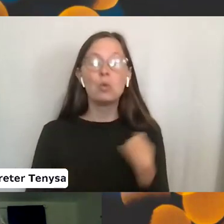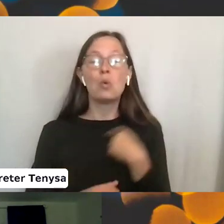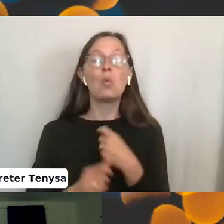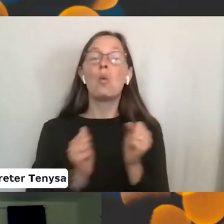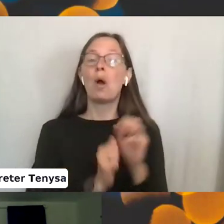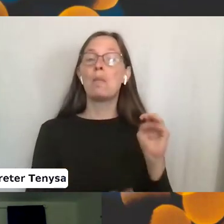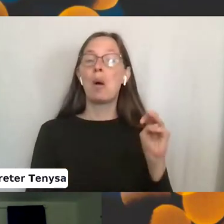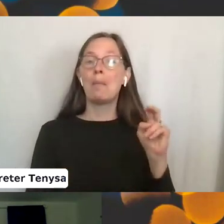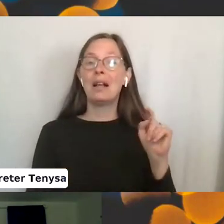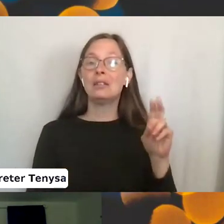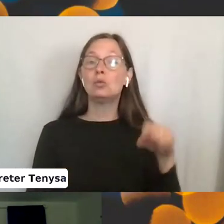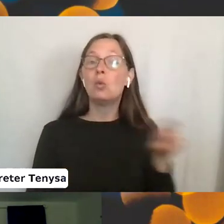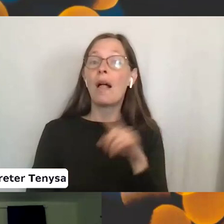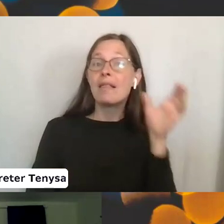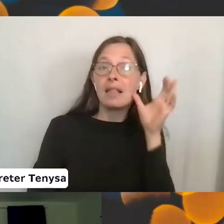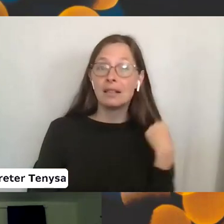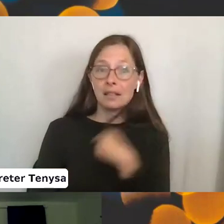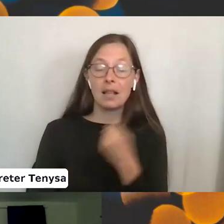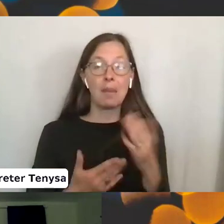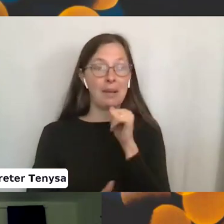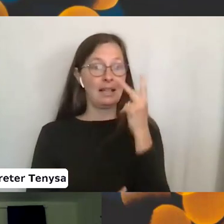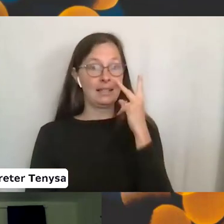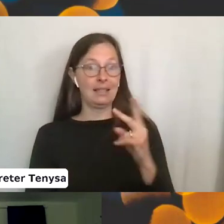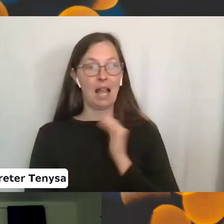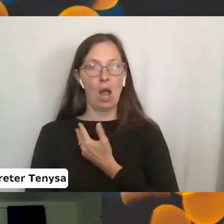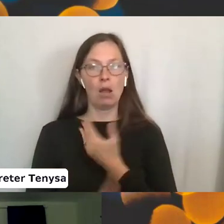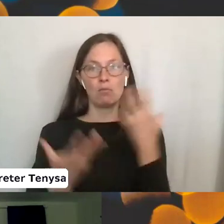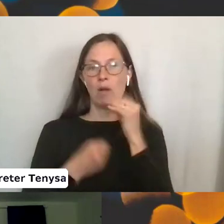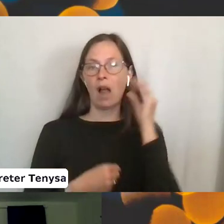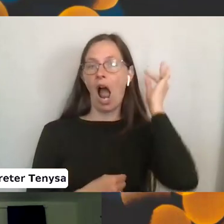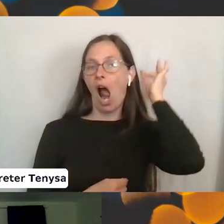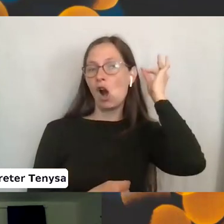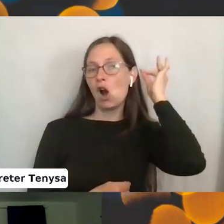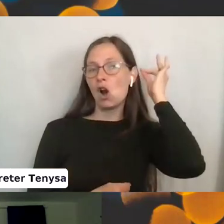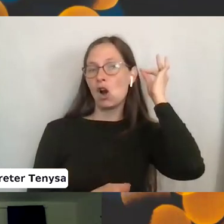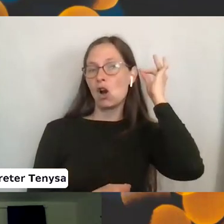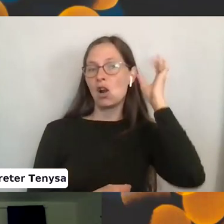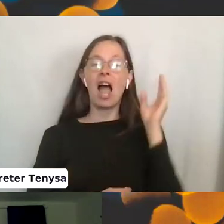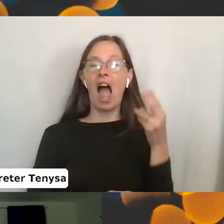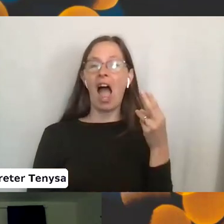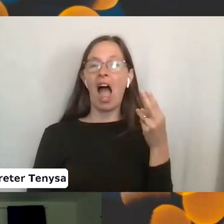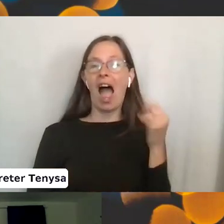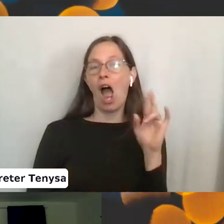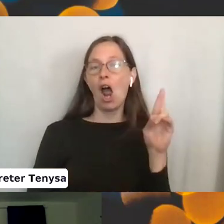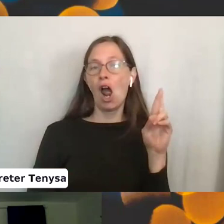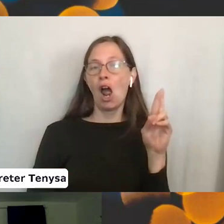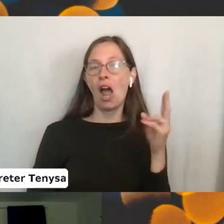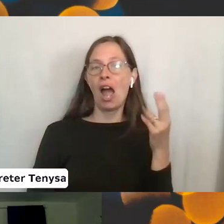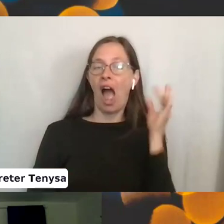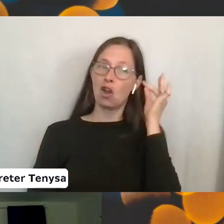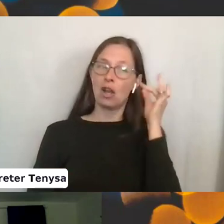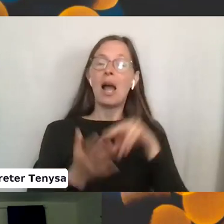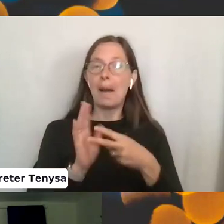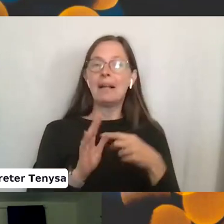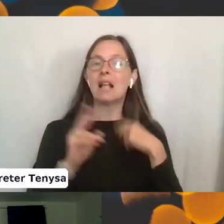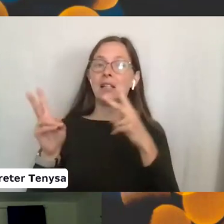If you're listening to us and not seeing our fabulous hairs, the haars, it means that I have downloaded the